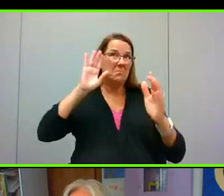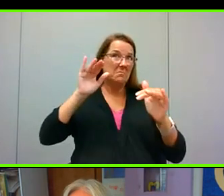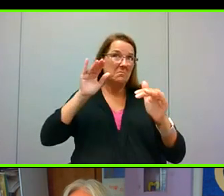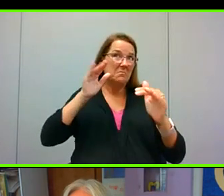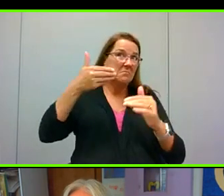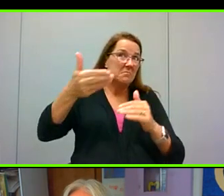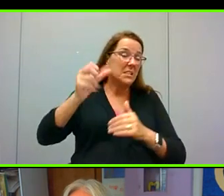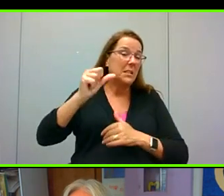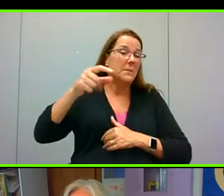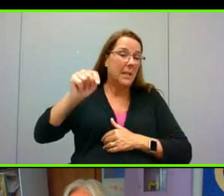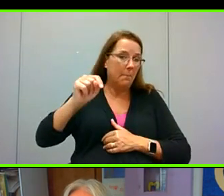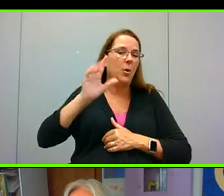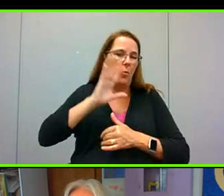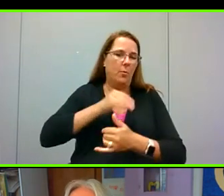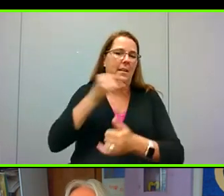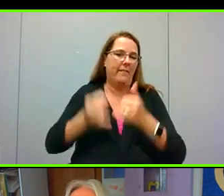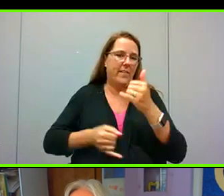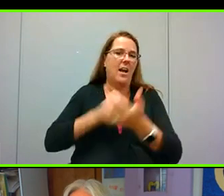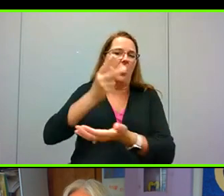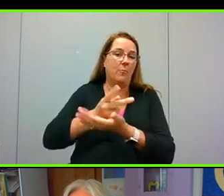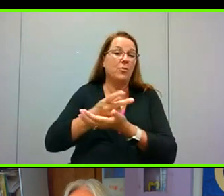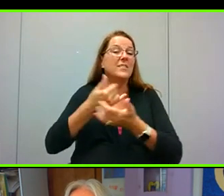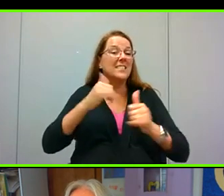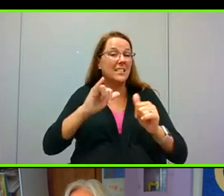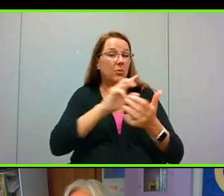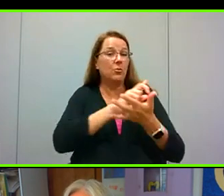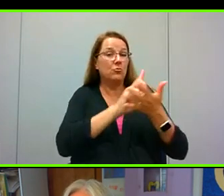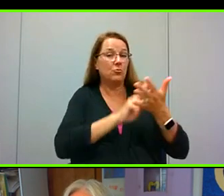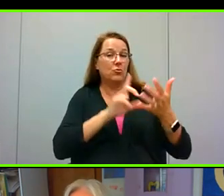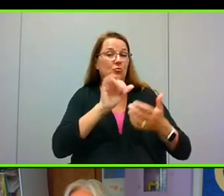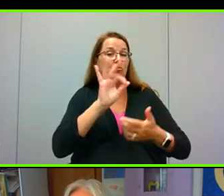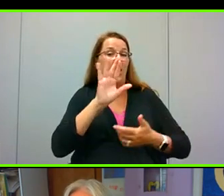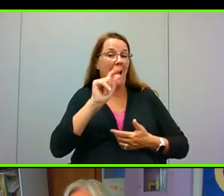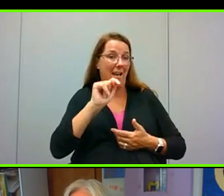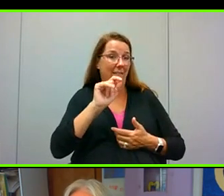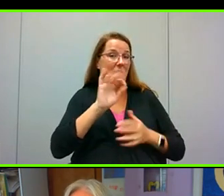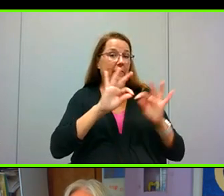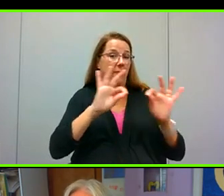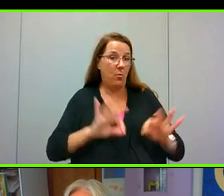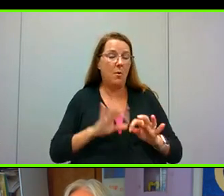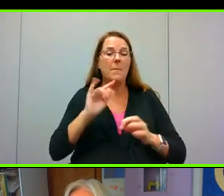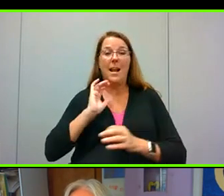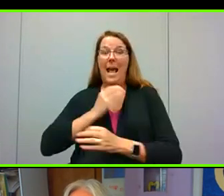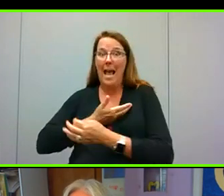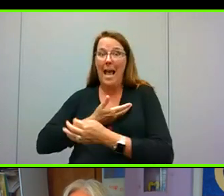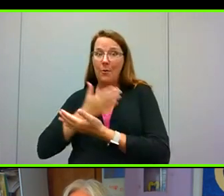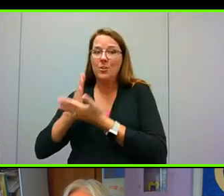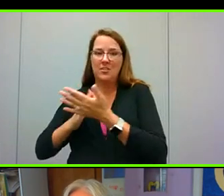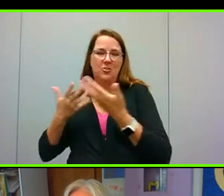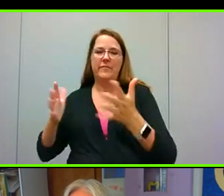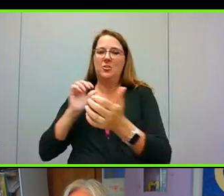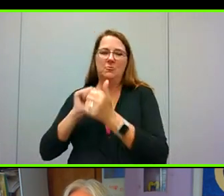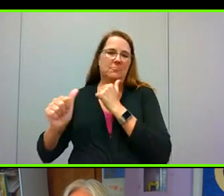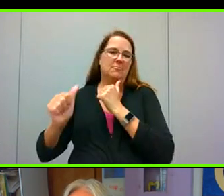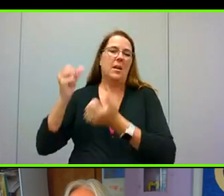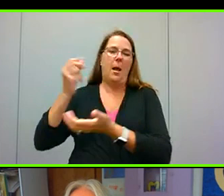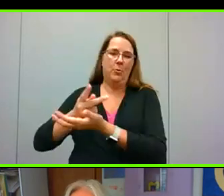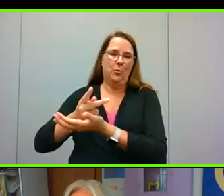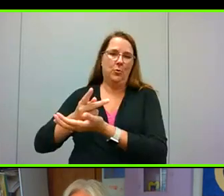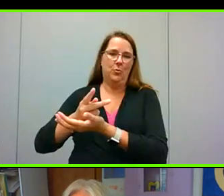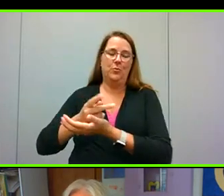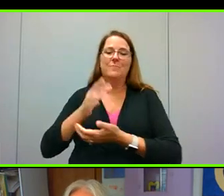come September. So it's still really in draft form, but as I said, the good news is that our section is approved. It's just